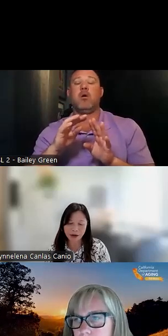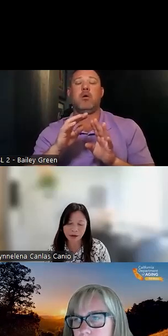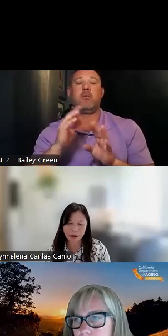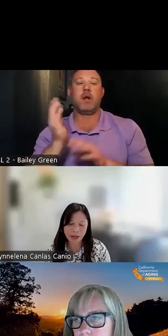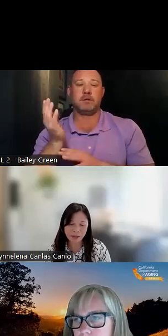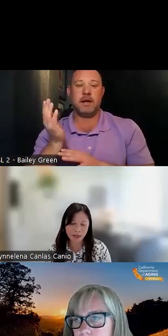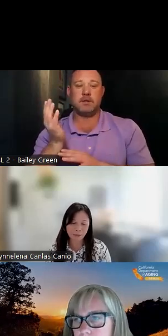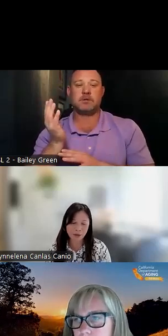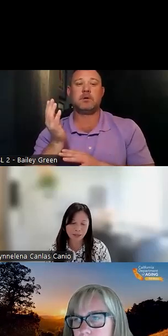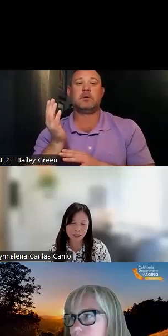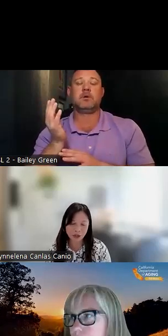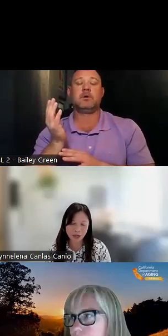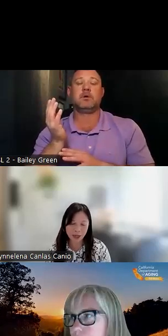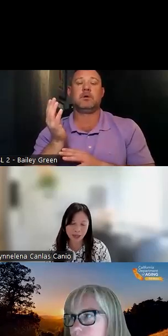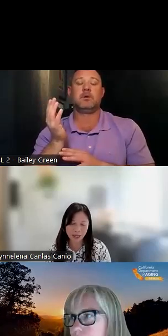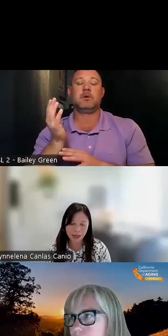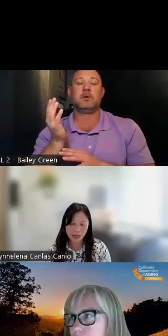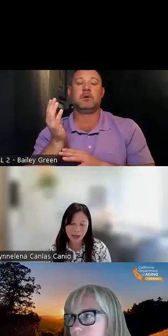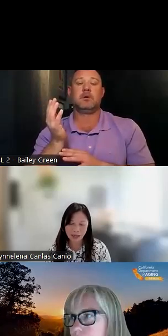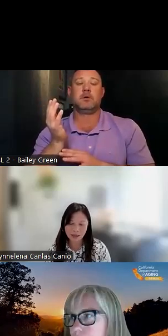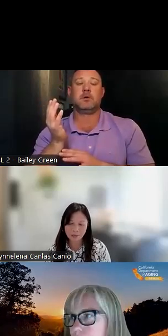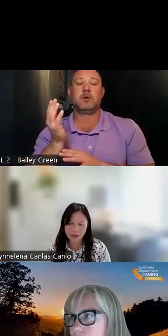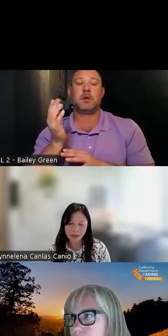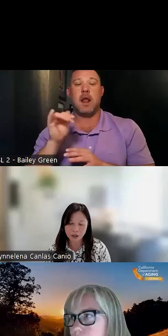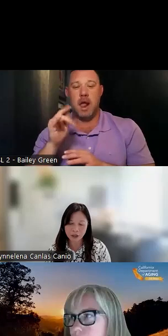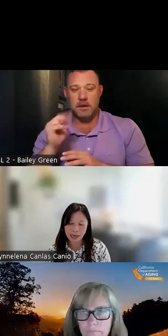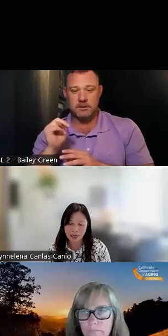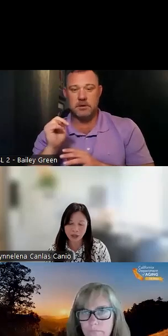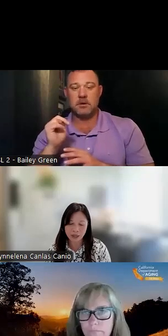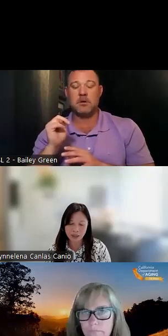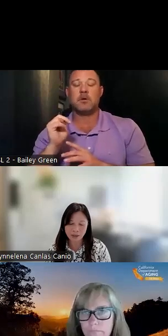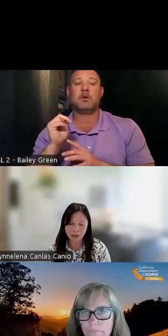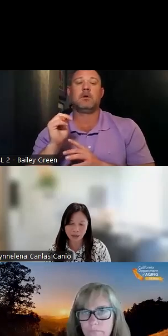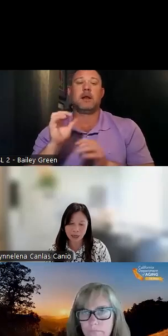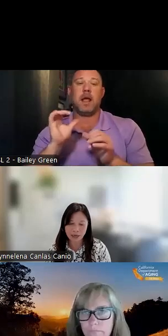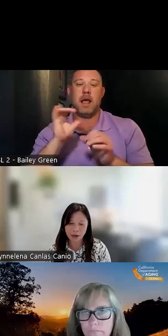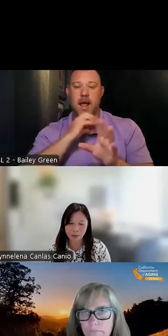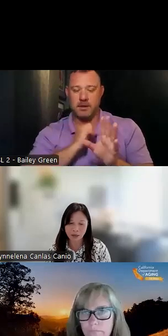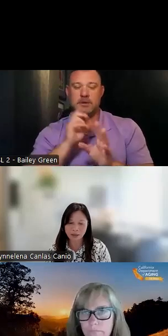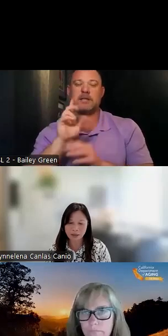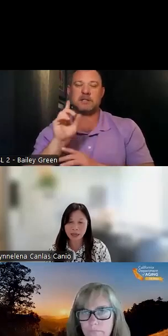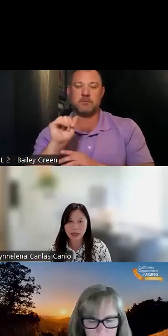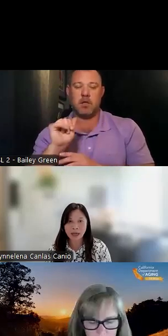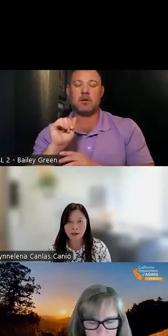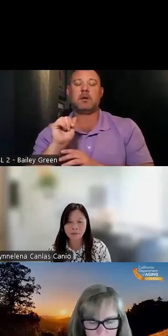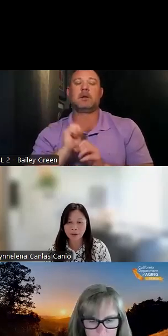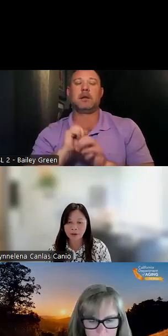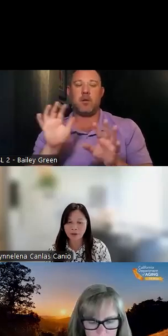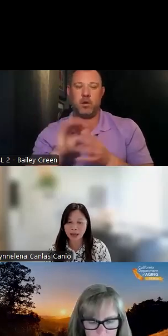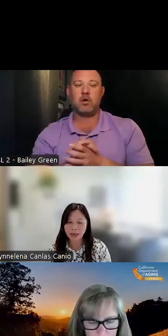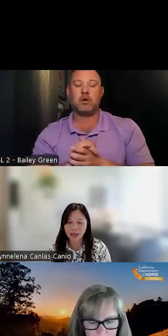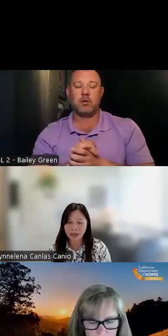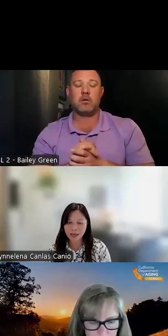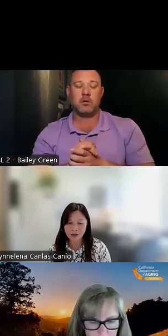Brian Carter, Calls Connect presentation, and then Allison Bridging Aging, Disability, and Networks. So